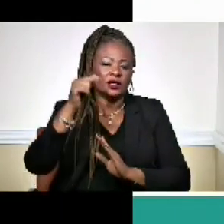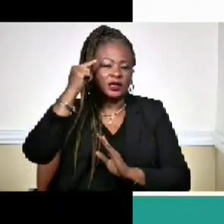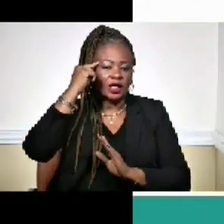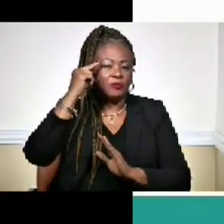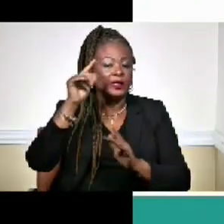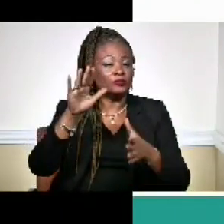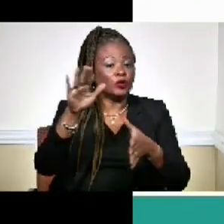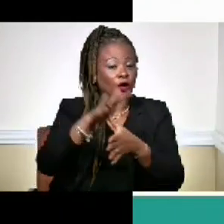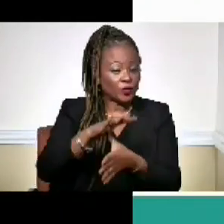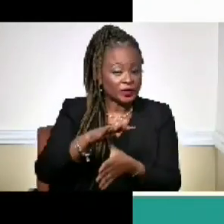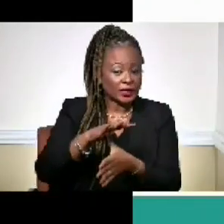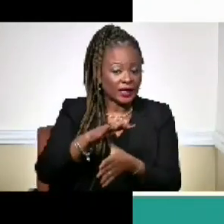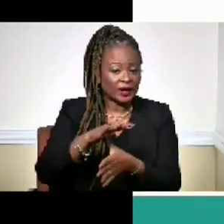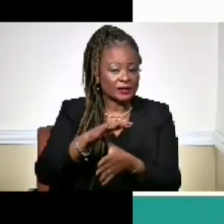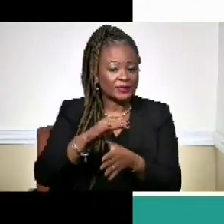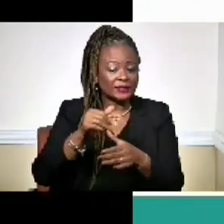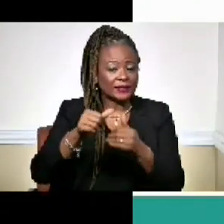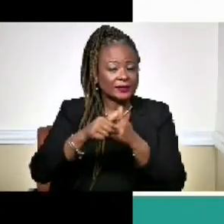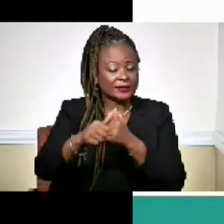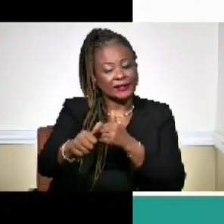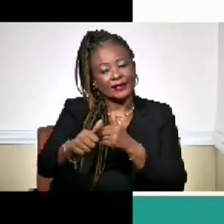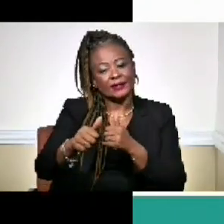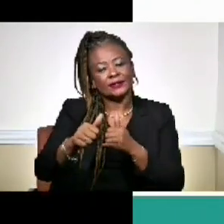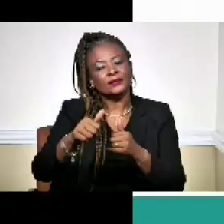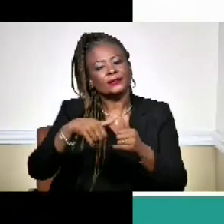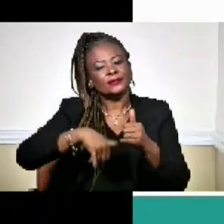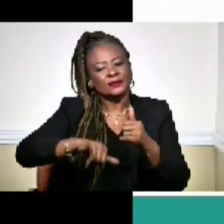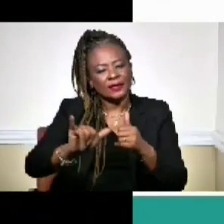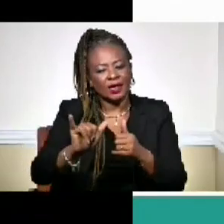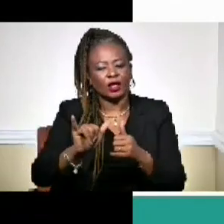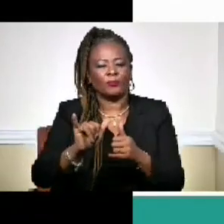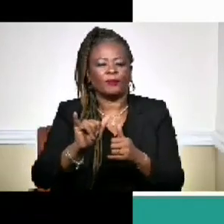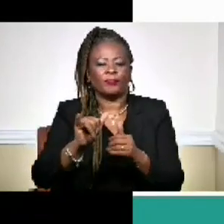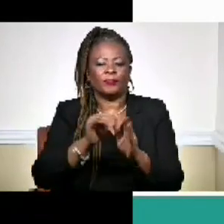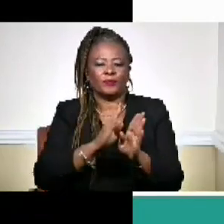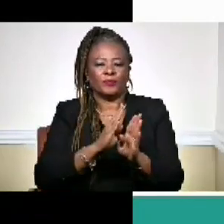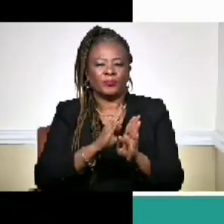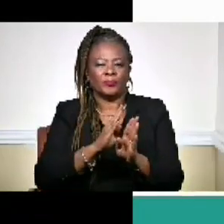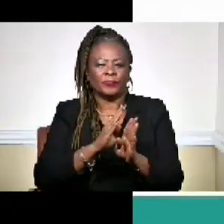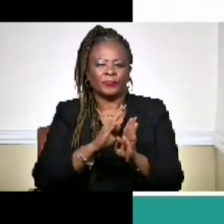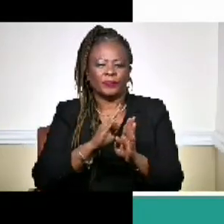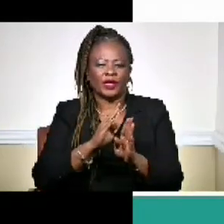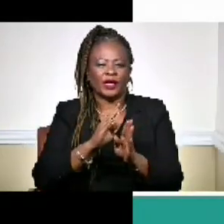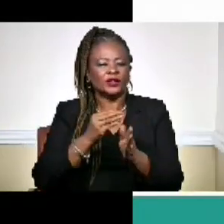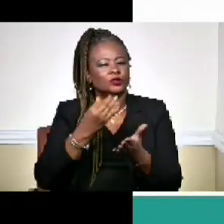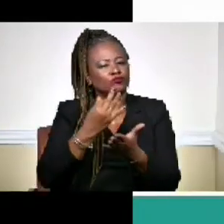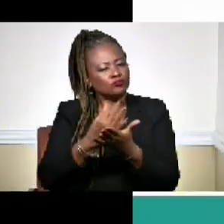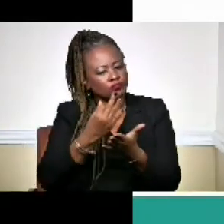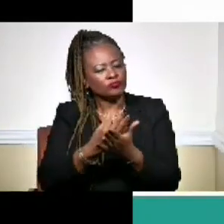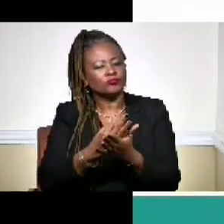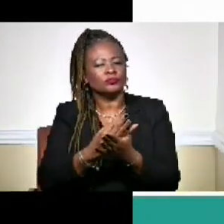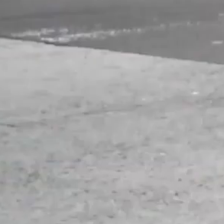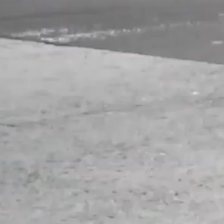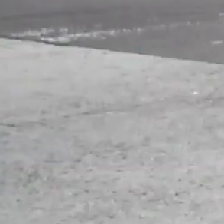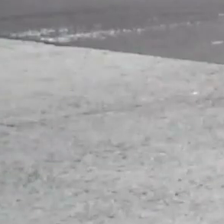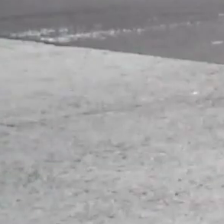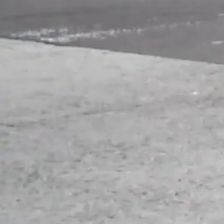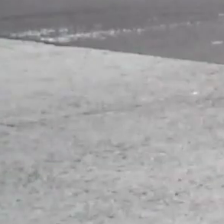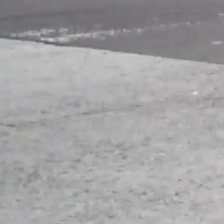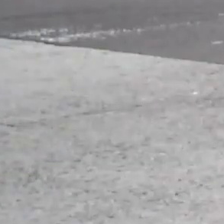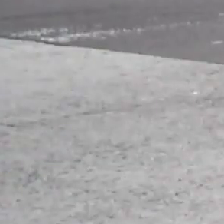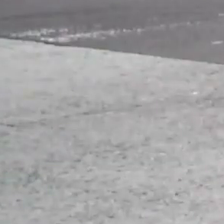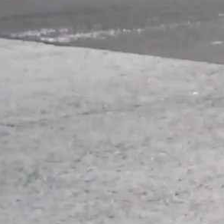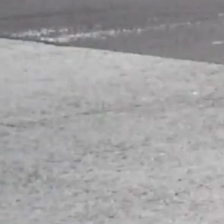has prioritized the extended stay permit program as a revenue generating activity recommended by the